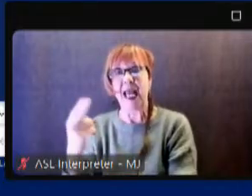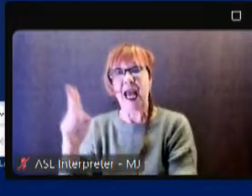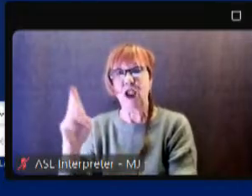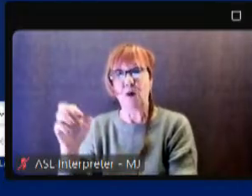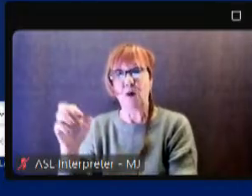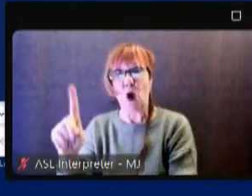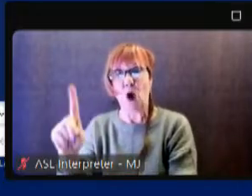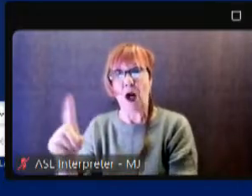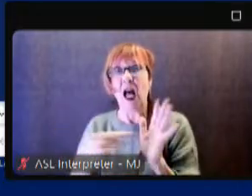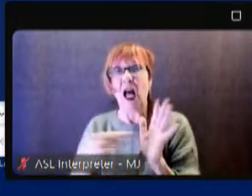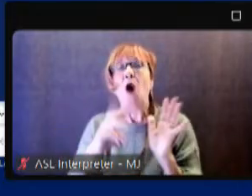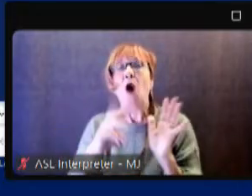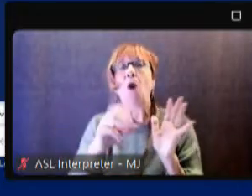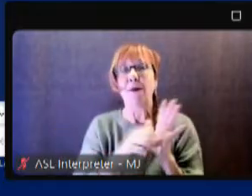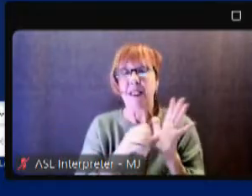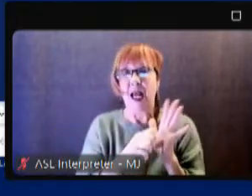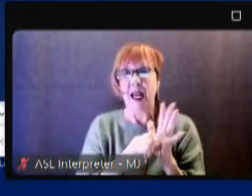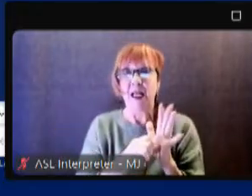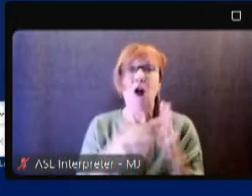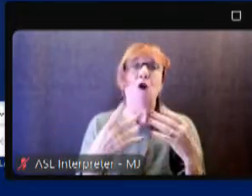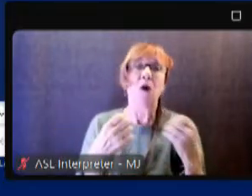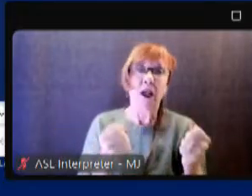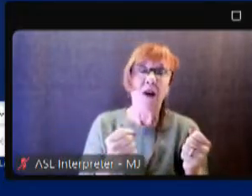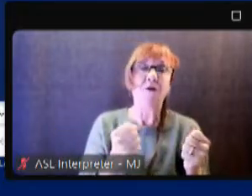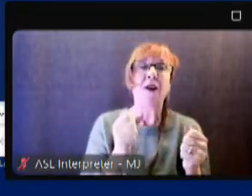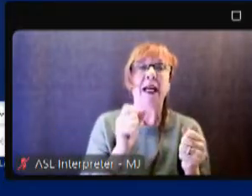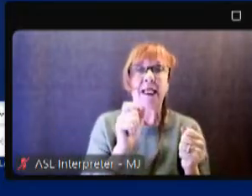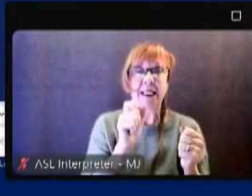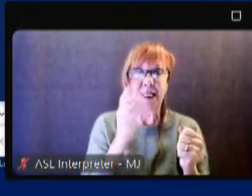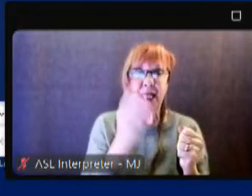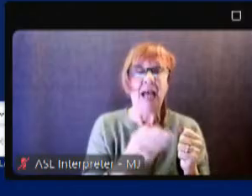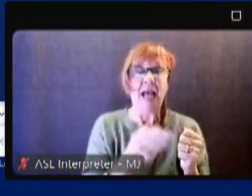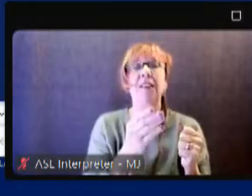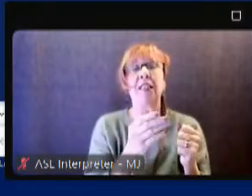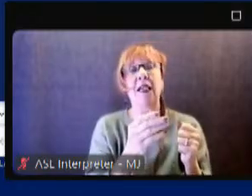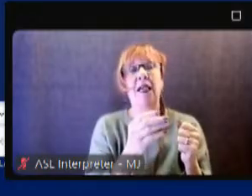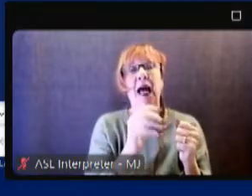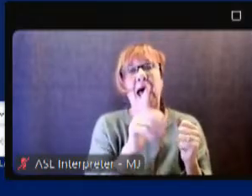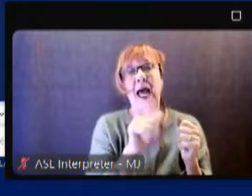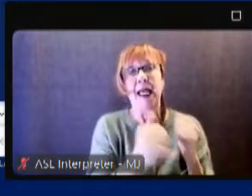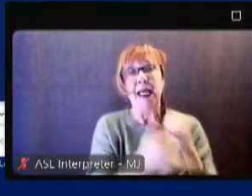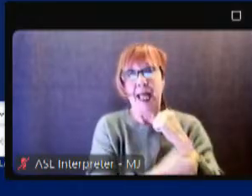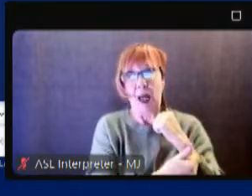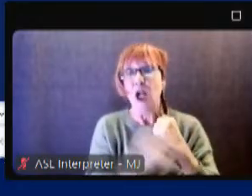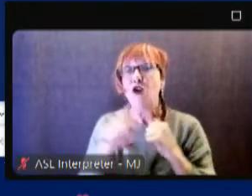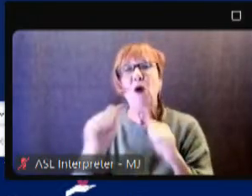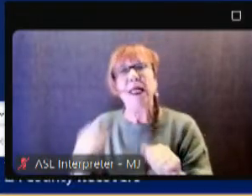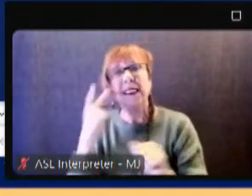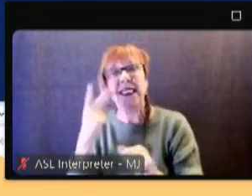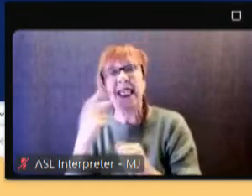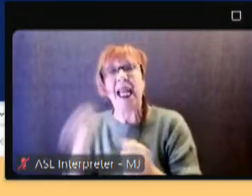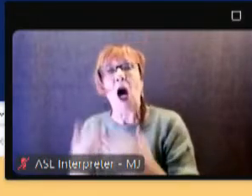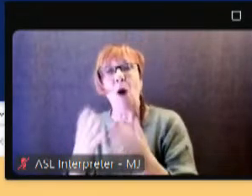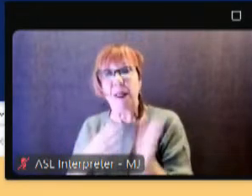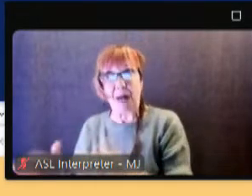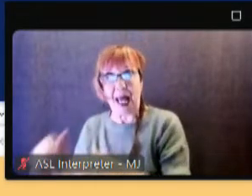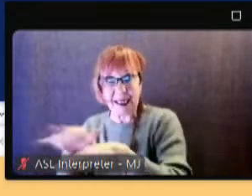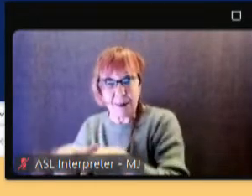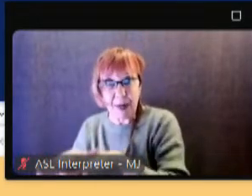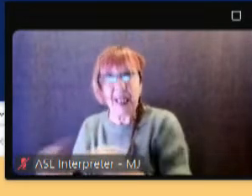recovery.lacounty.gov, where you can see how many building plans have been submitted and approved. For the Eaton Fire region,